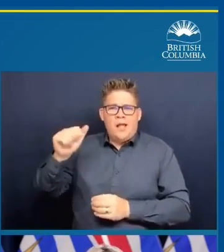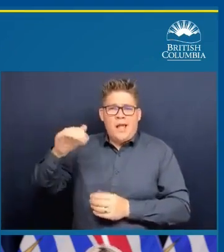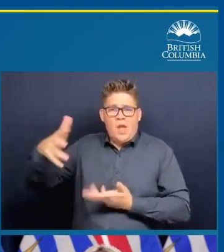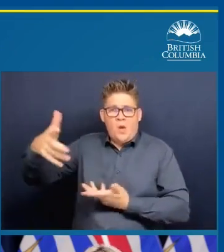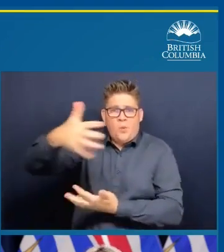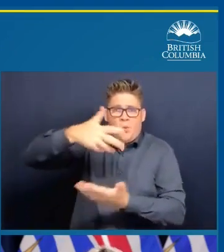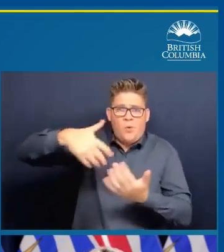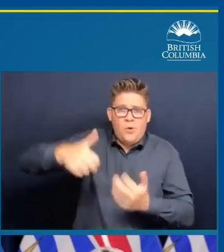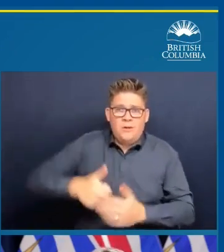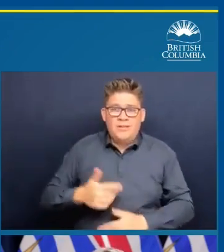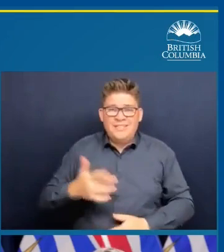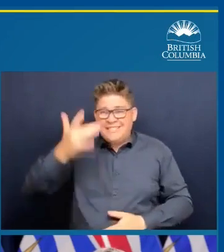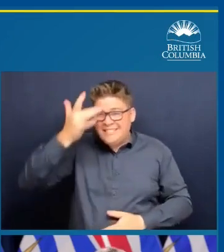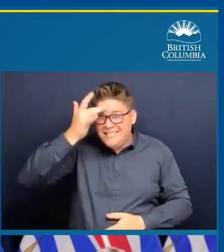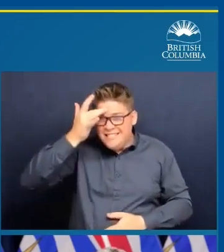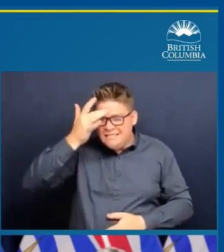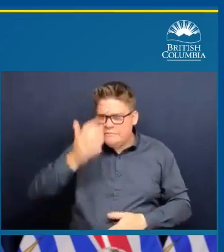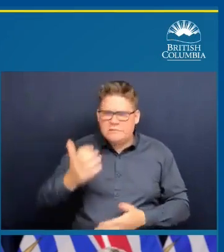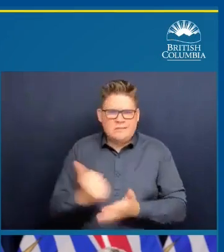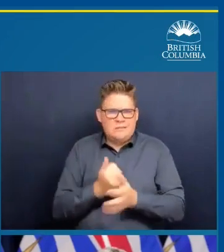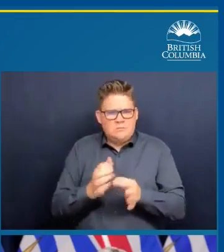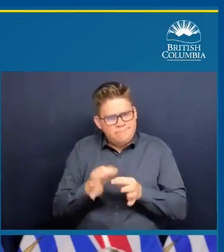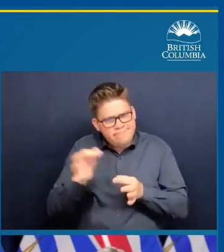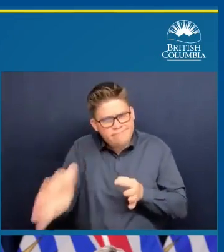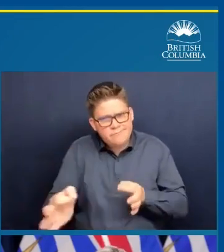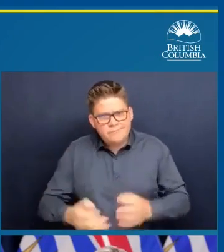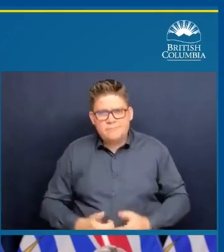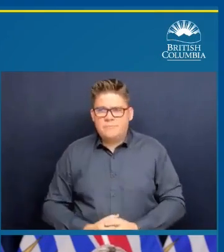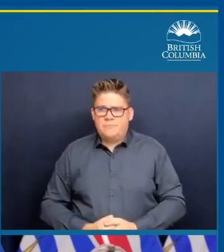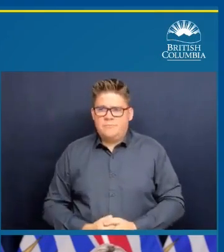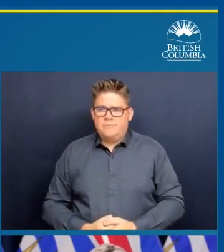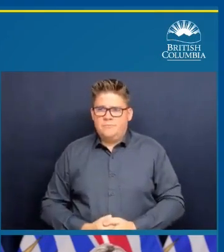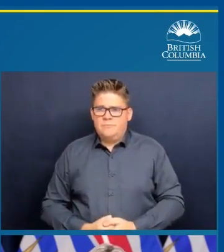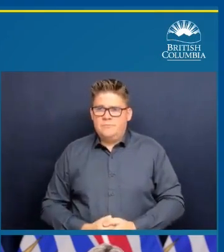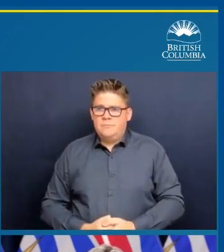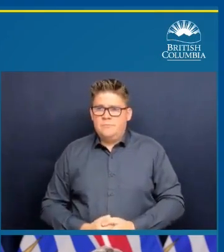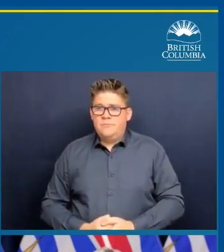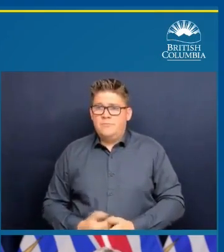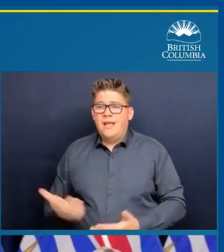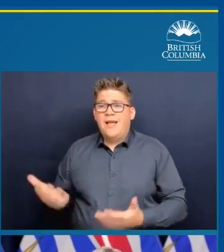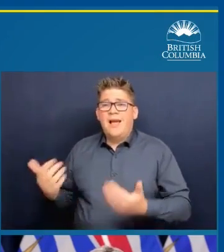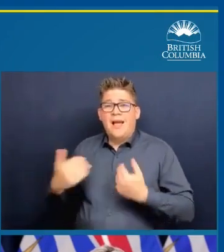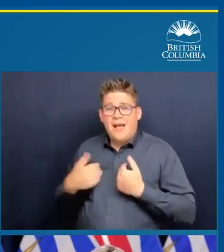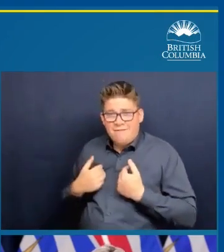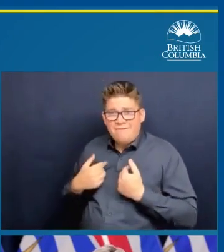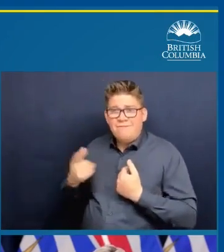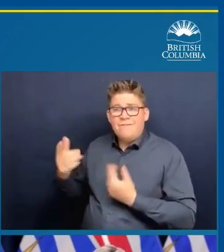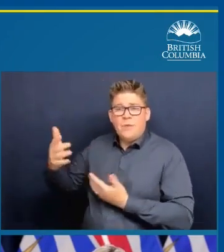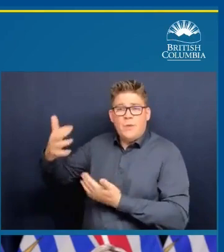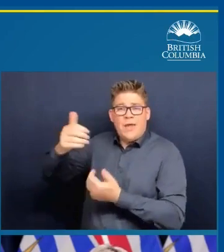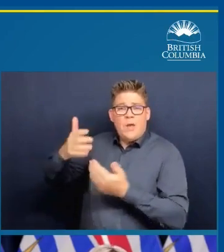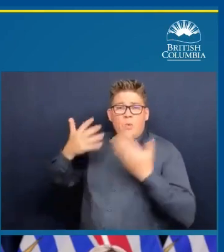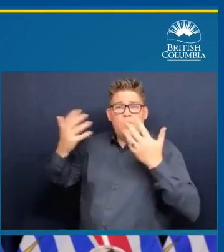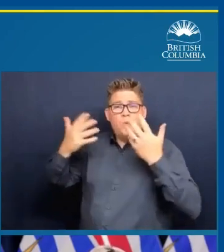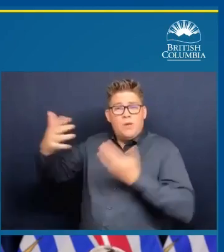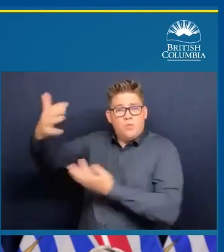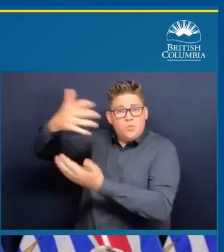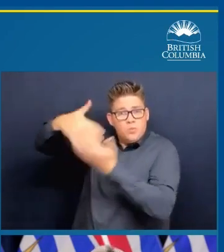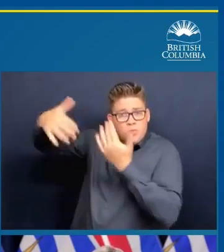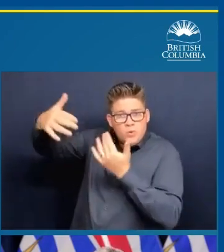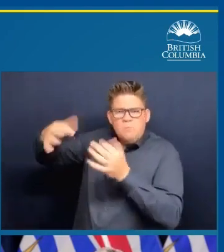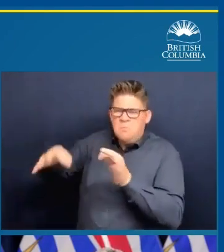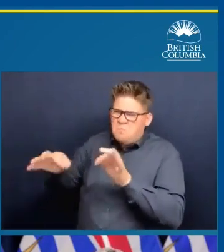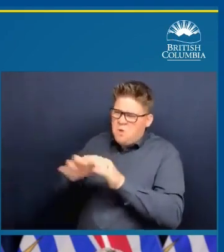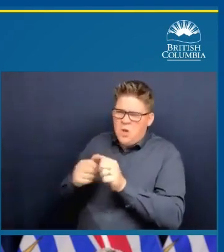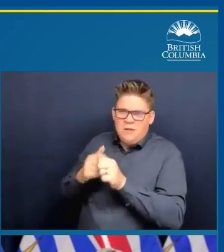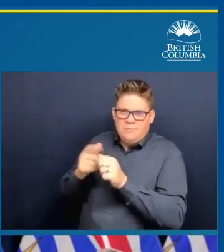cleaning surfaces, paying attention to ventilation. And if you're feeling unwell, stay home and avoid contact with others, especially